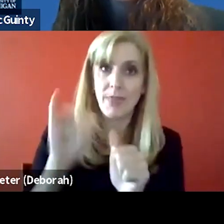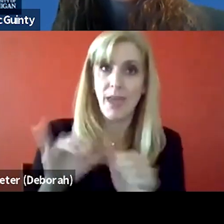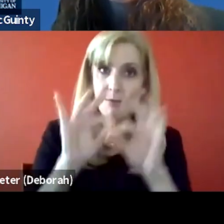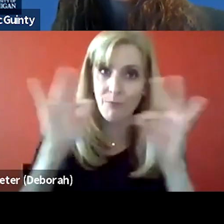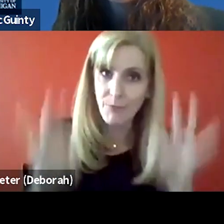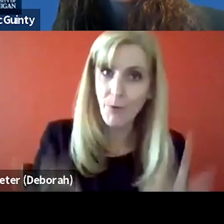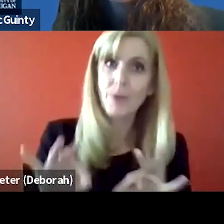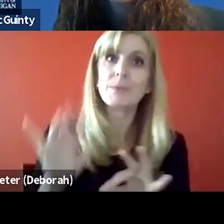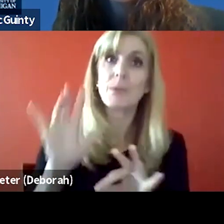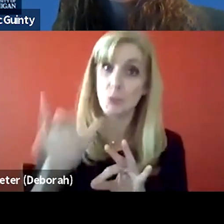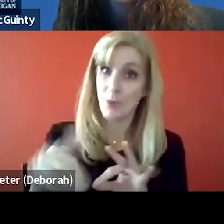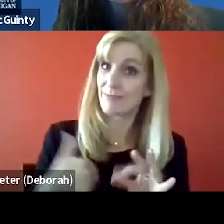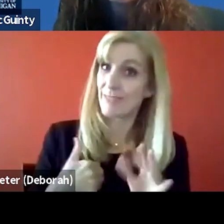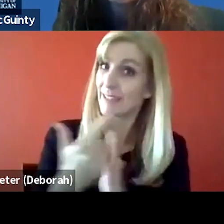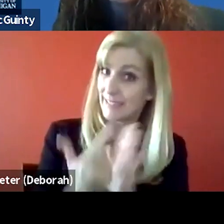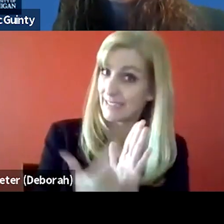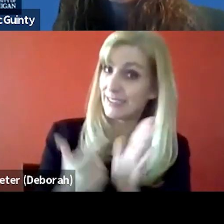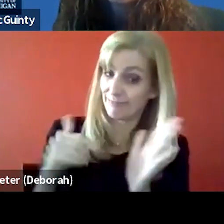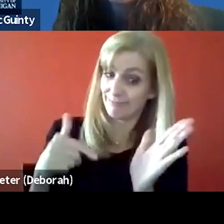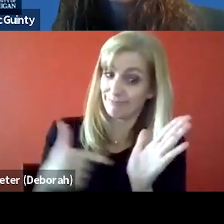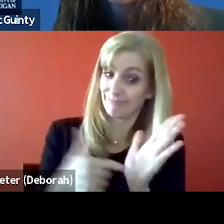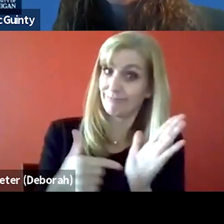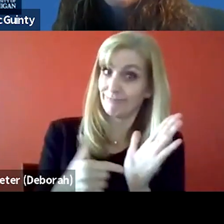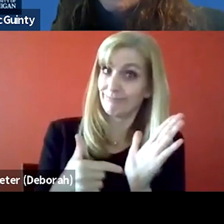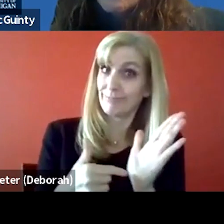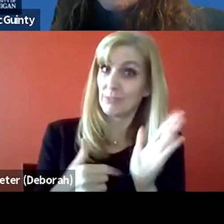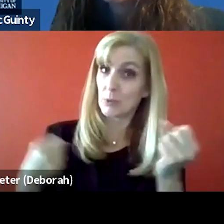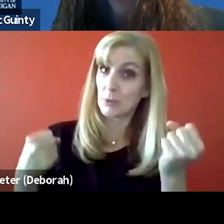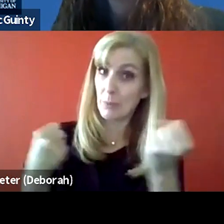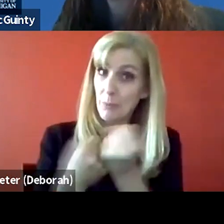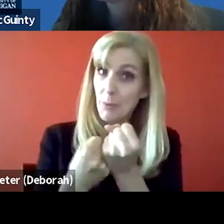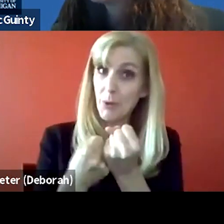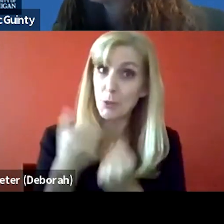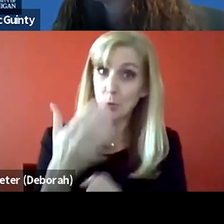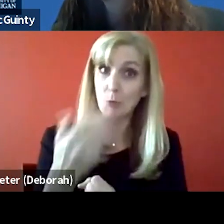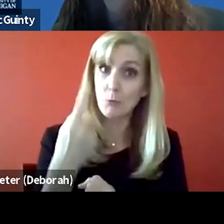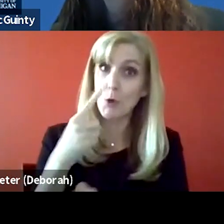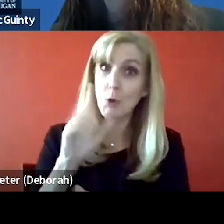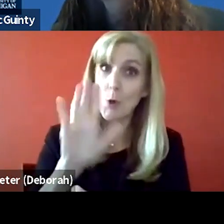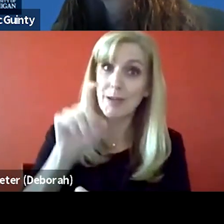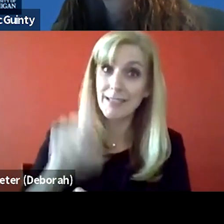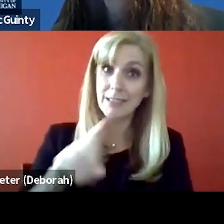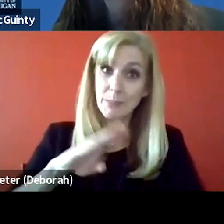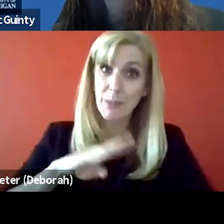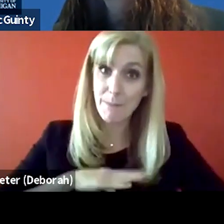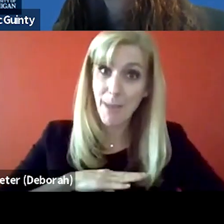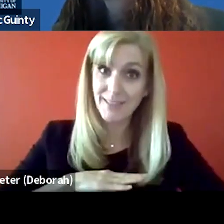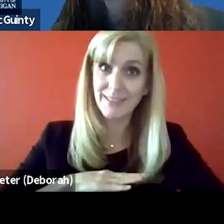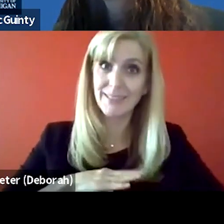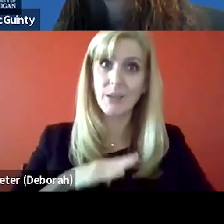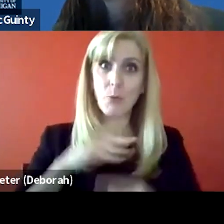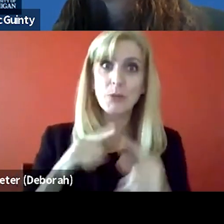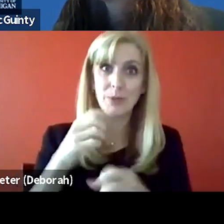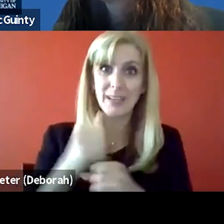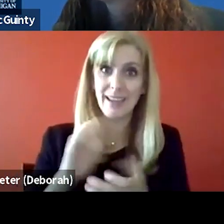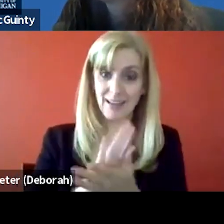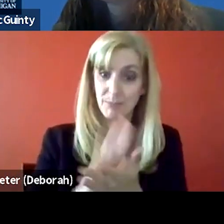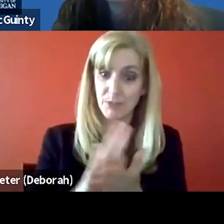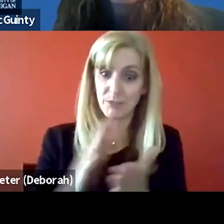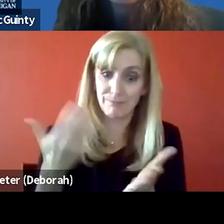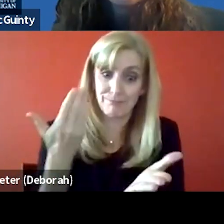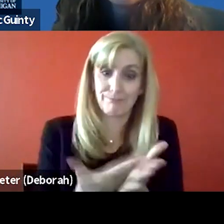you have that legal obligation in your corner to get your needs met when you get that official documentation